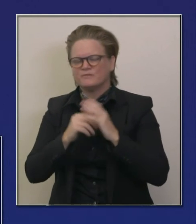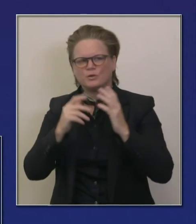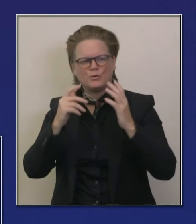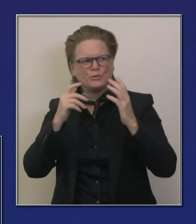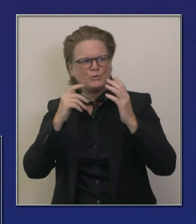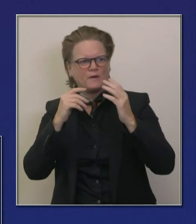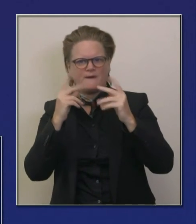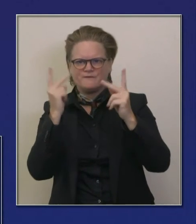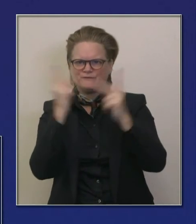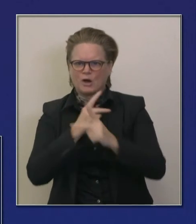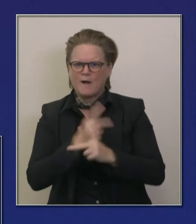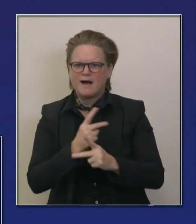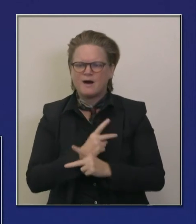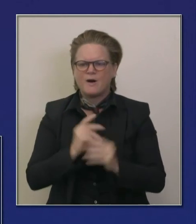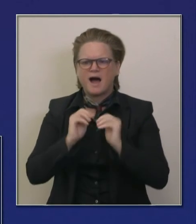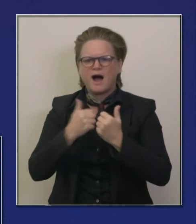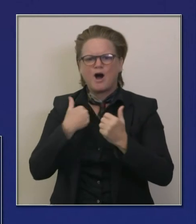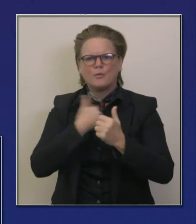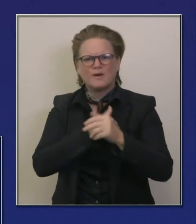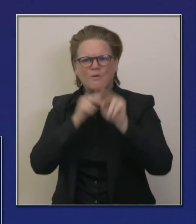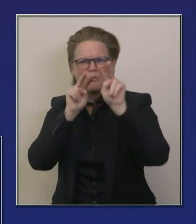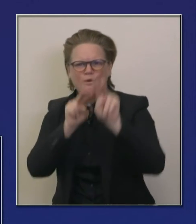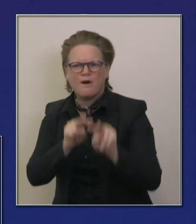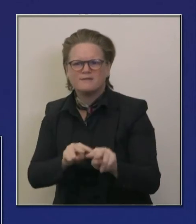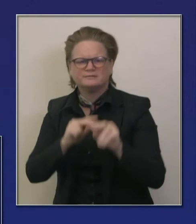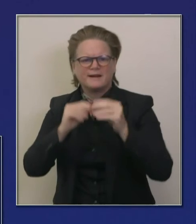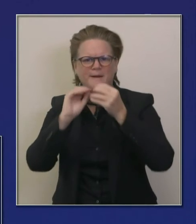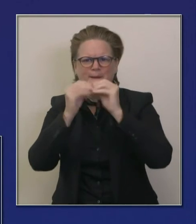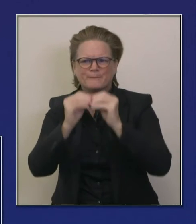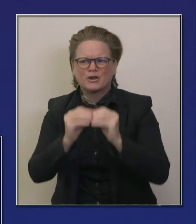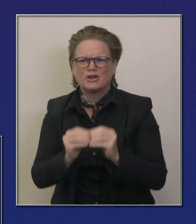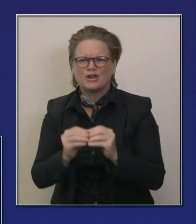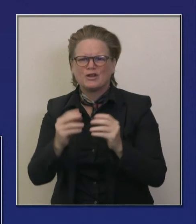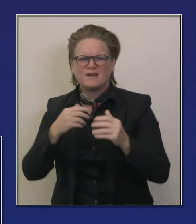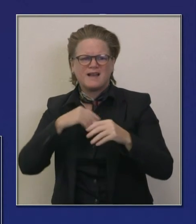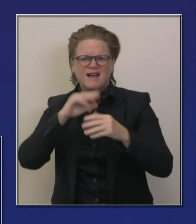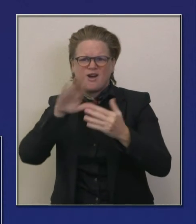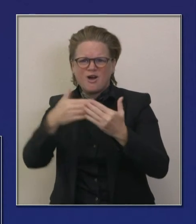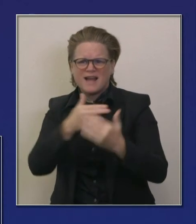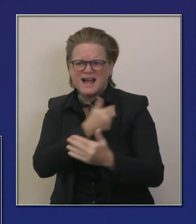and engage to get a sense of where people are pulling back in terms of elective